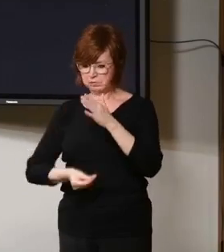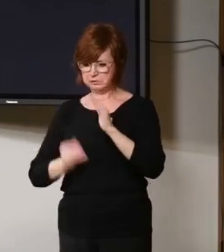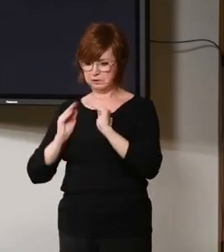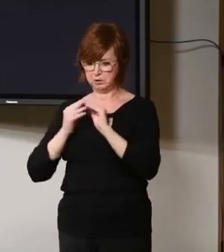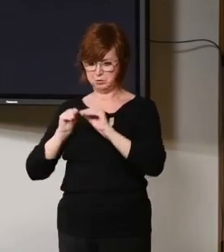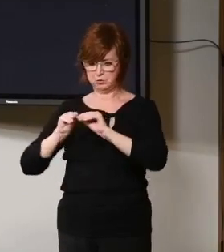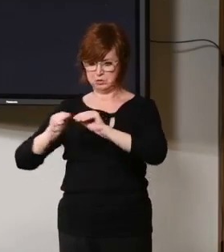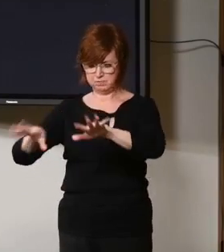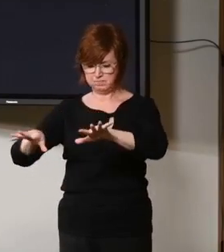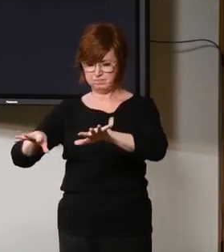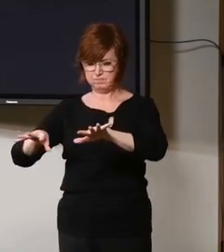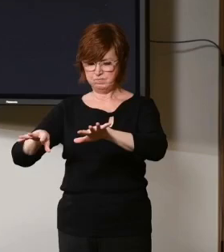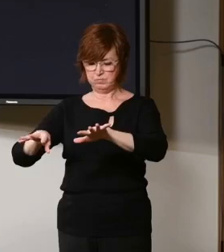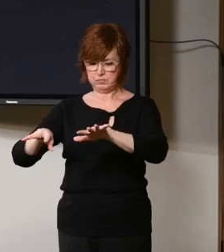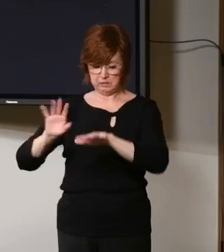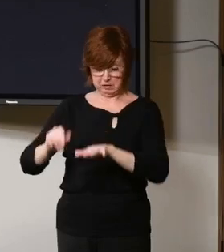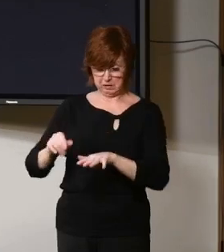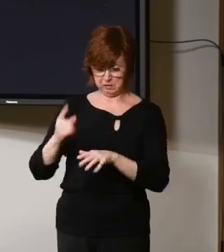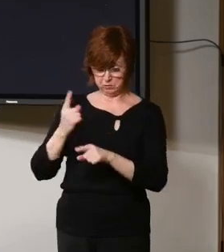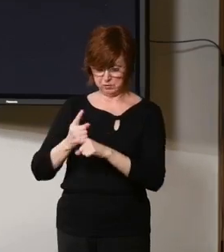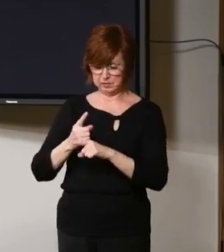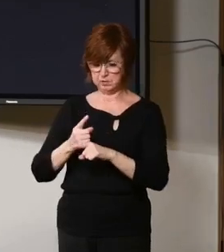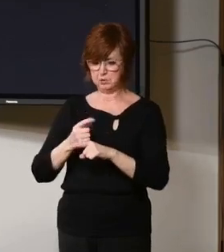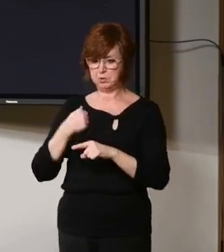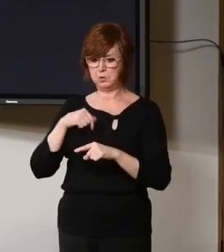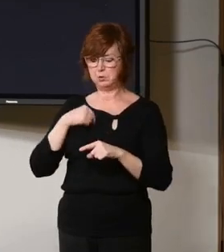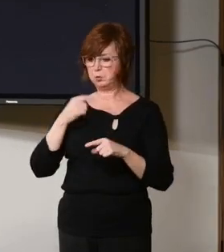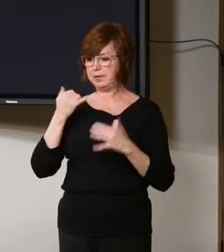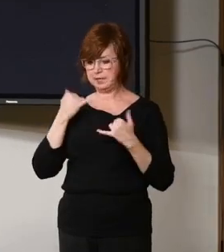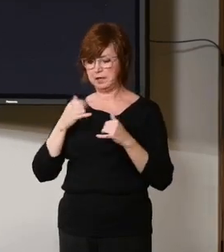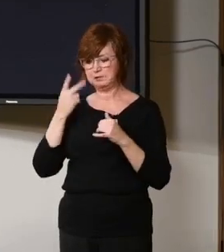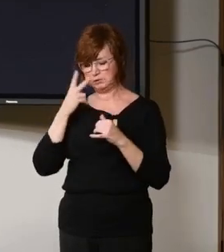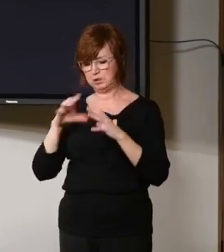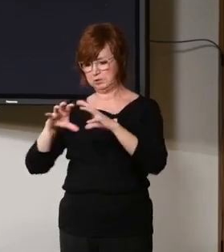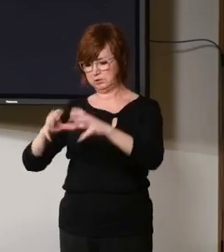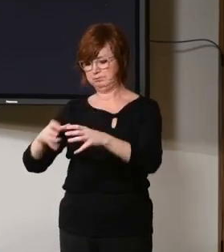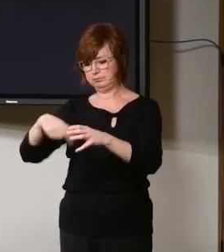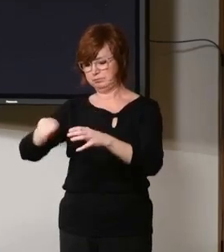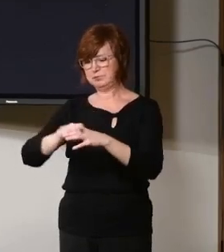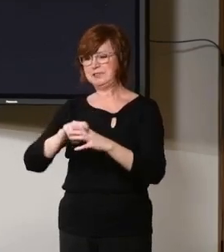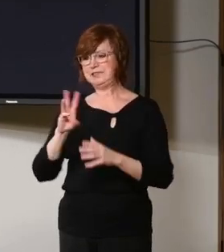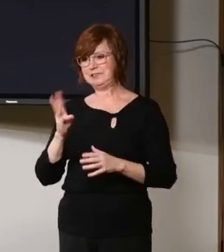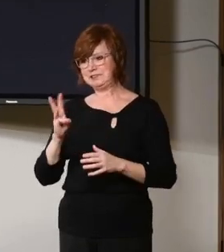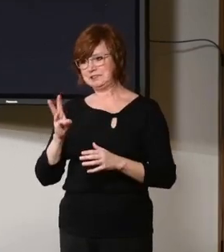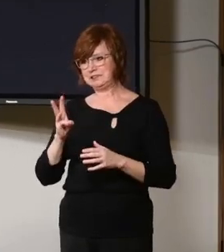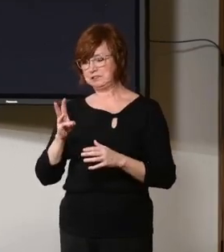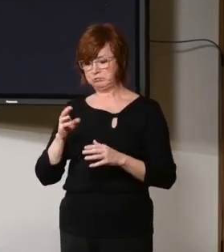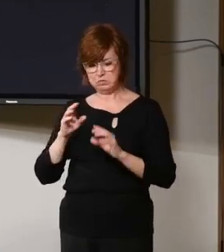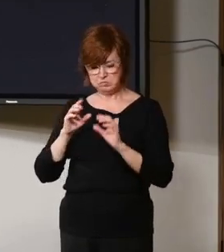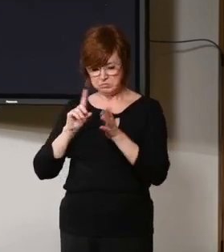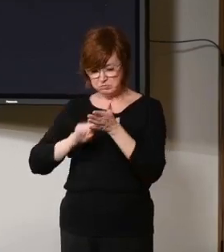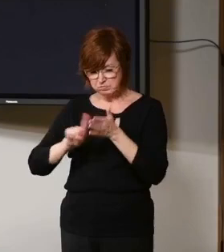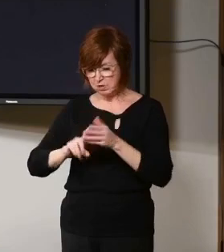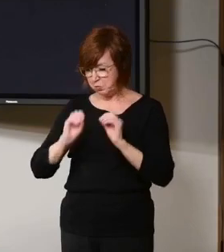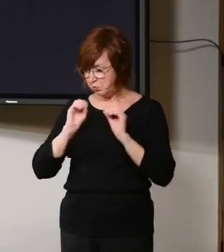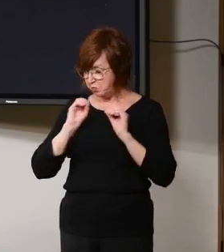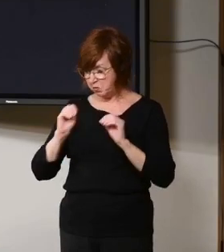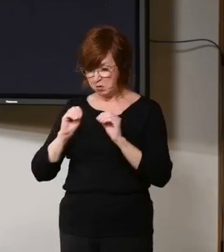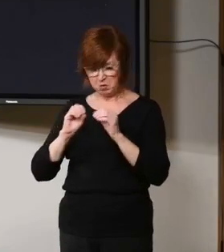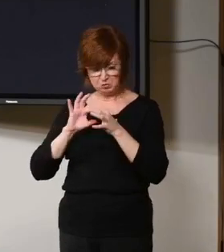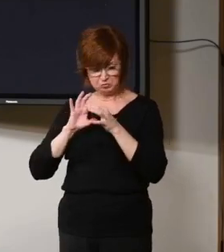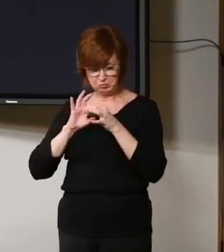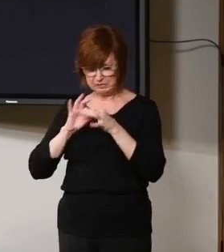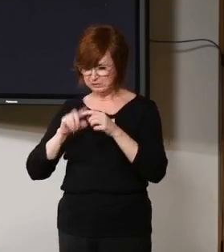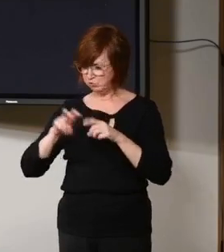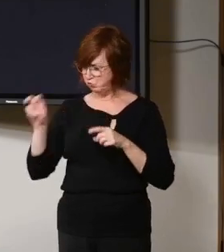seen cases where there is no link to travel, that is exactly why, as of this week, we have changed the